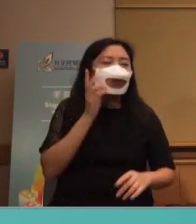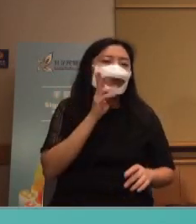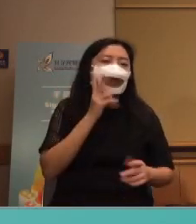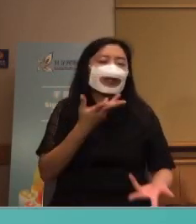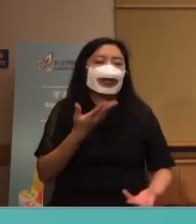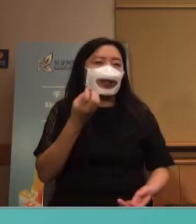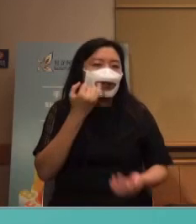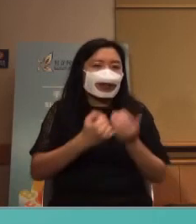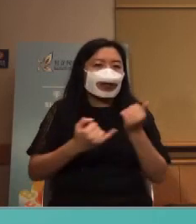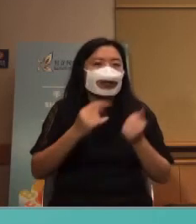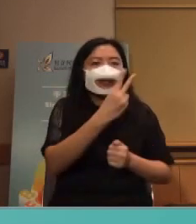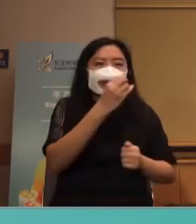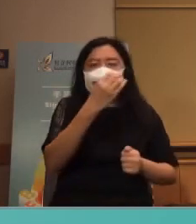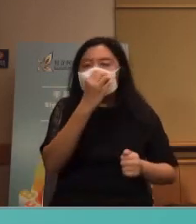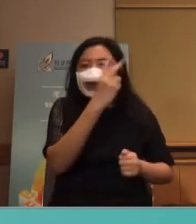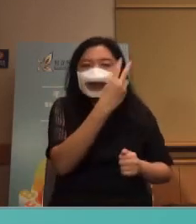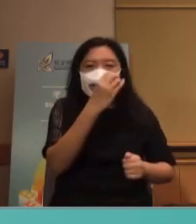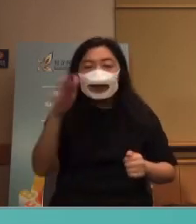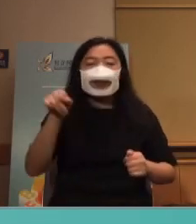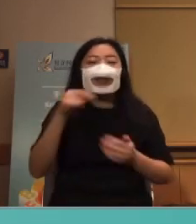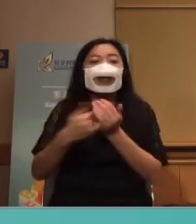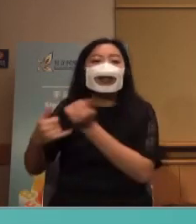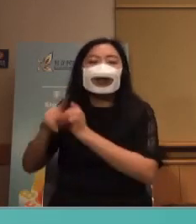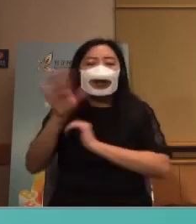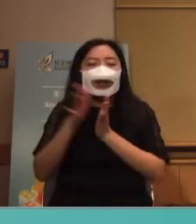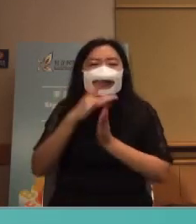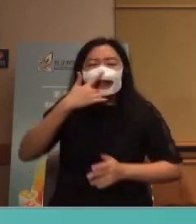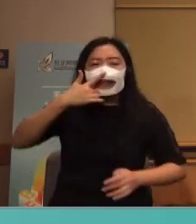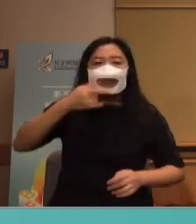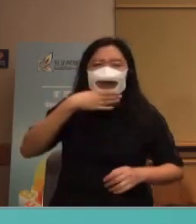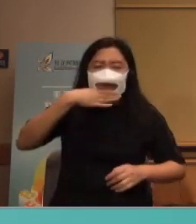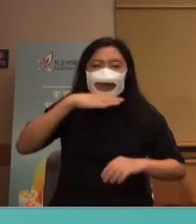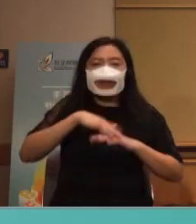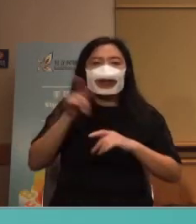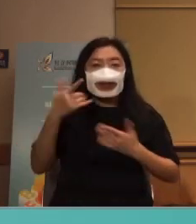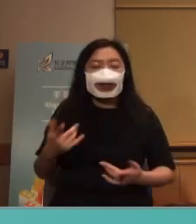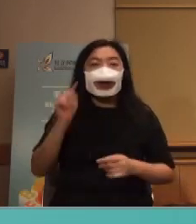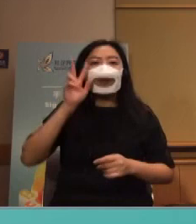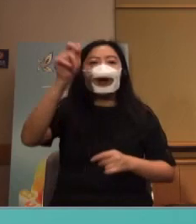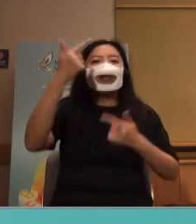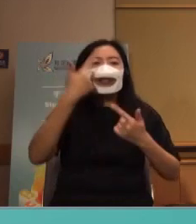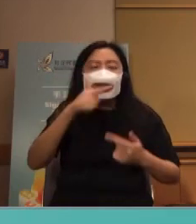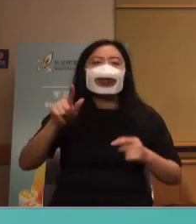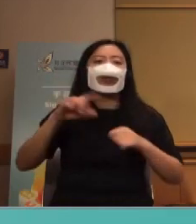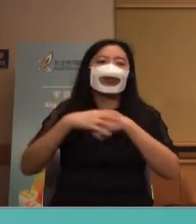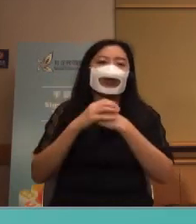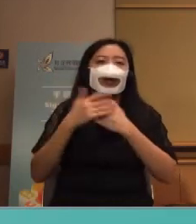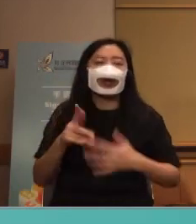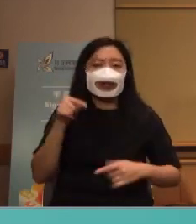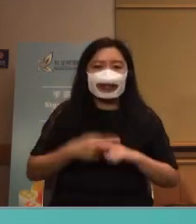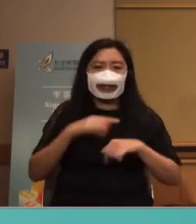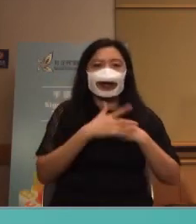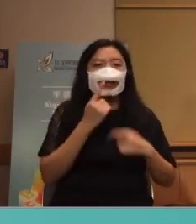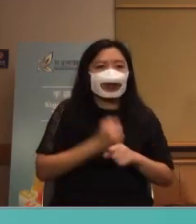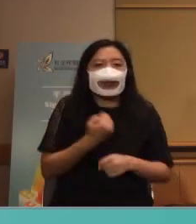universe where they could make their ideas happen, which was not possible IRL, right? So yeah, and I think